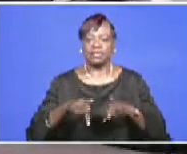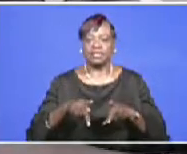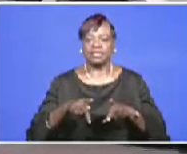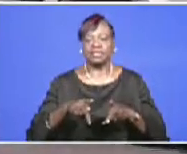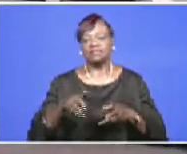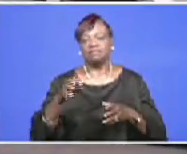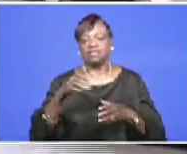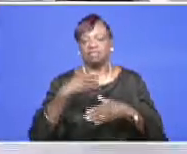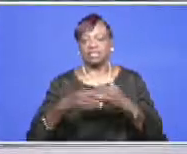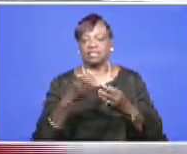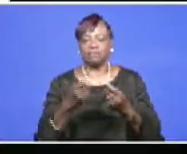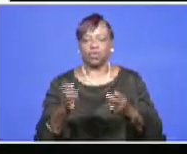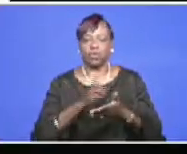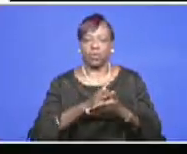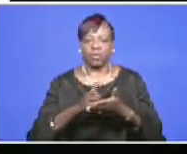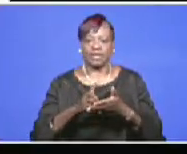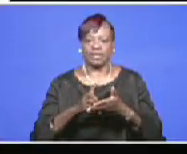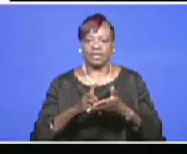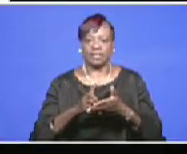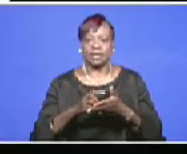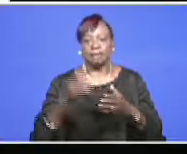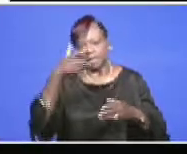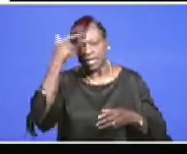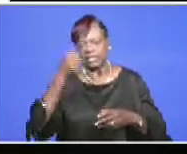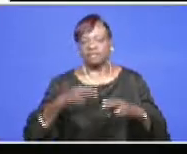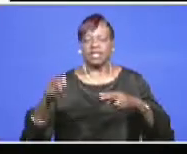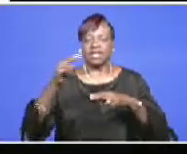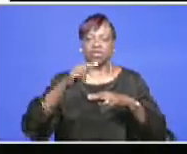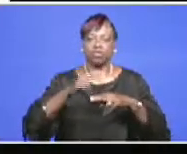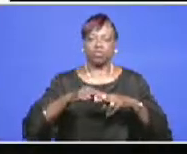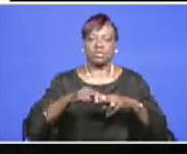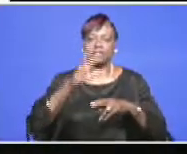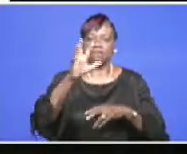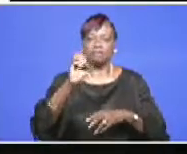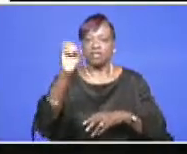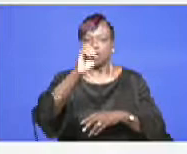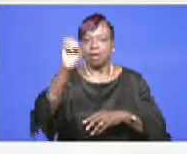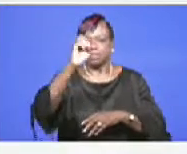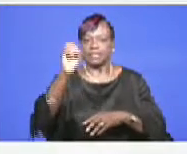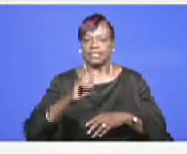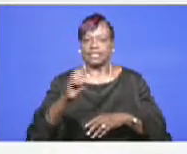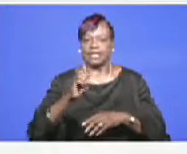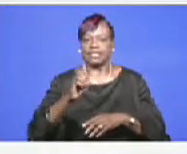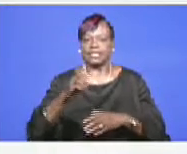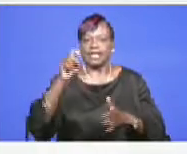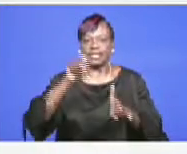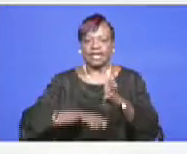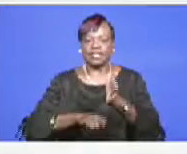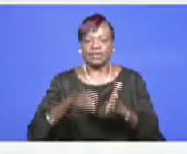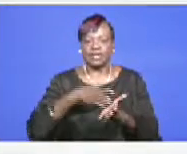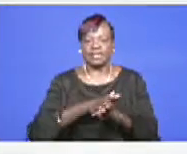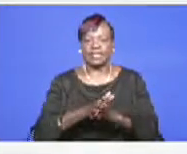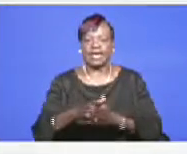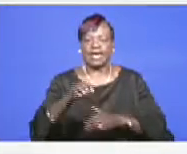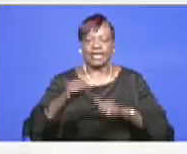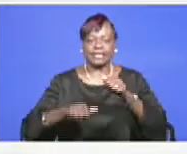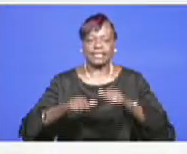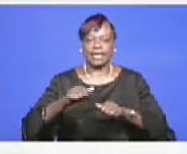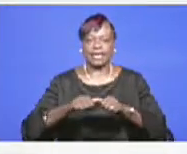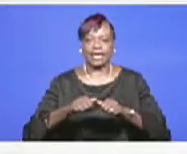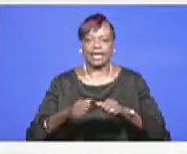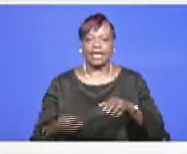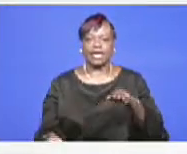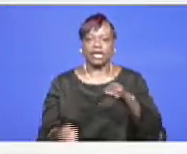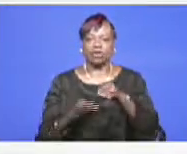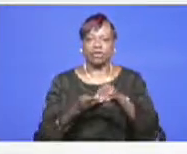to increase taxes on web shops that could have revenue taxed up to 50% on a sliding scale and increase value-added tax to 12%